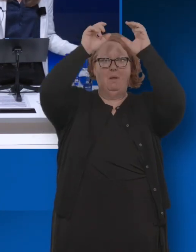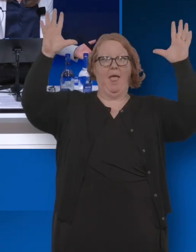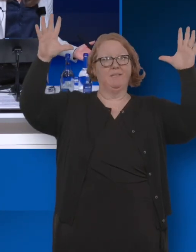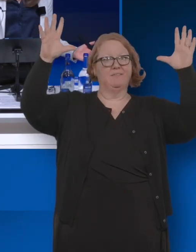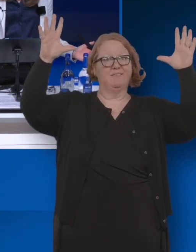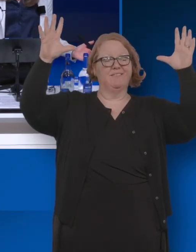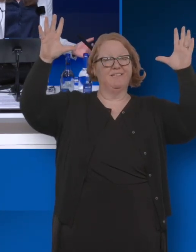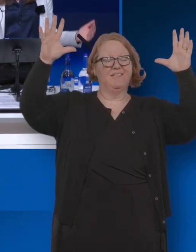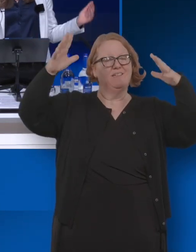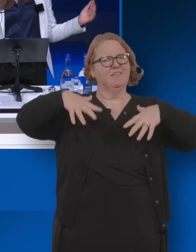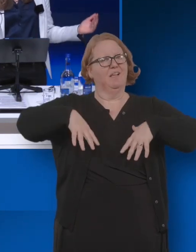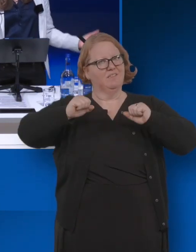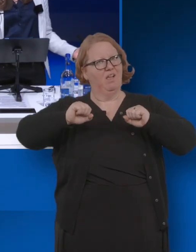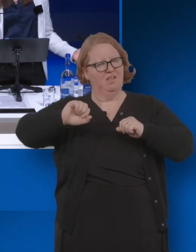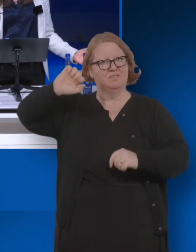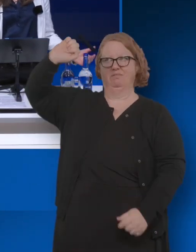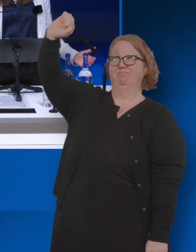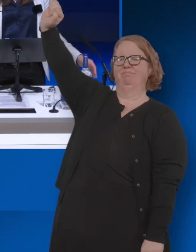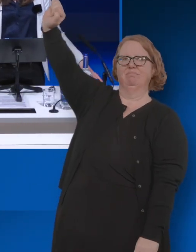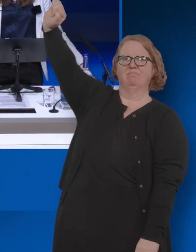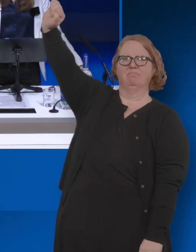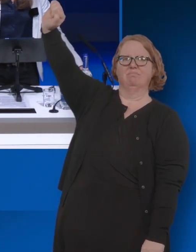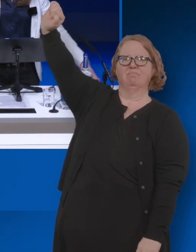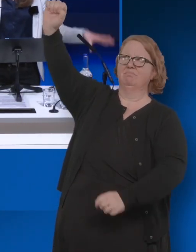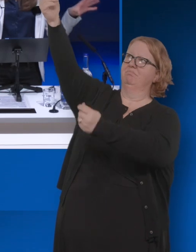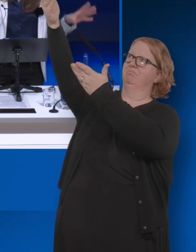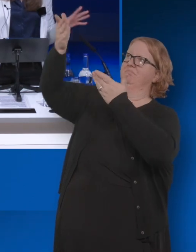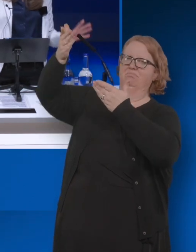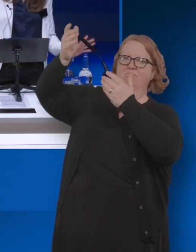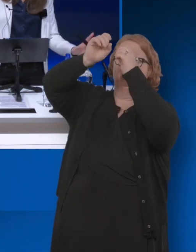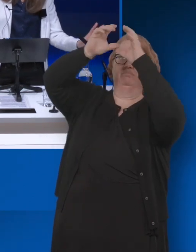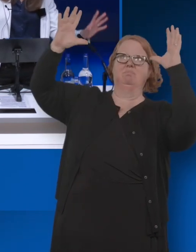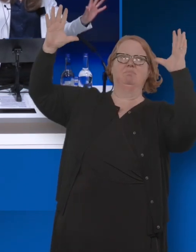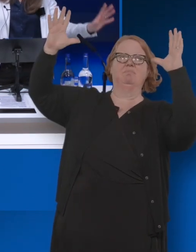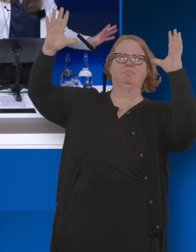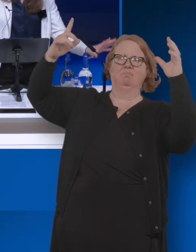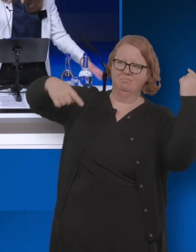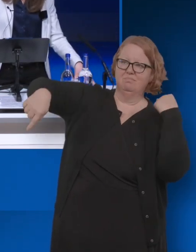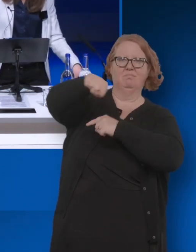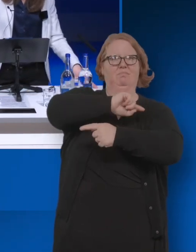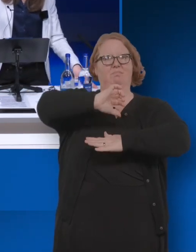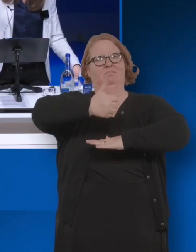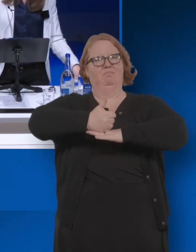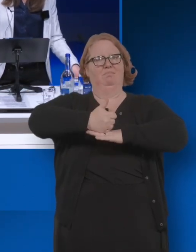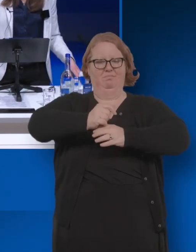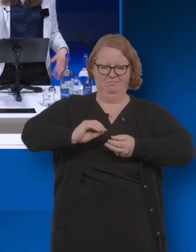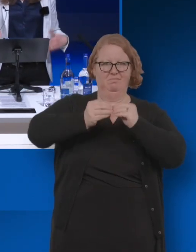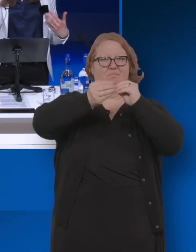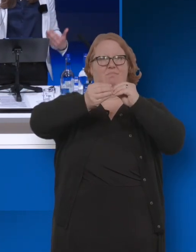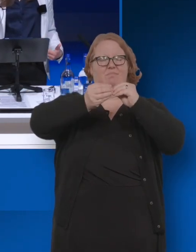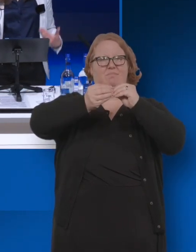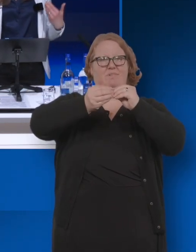mind. We started with the mind of God, and then through God, all things were